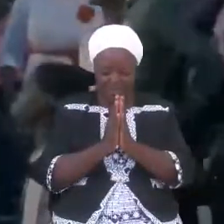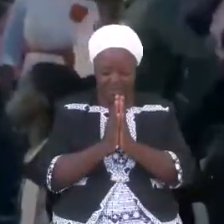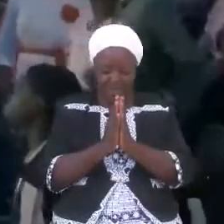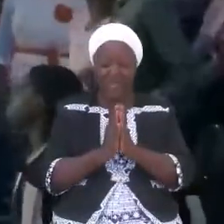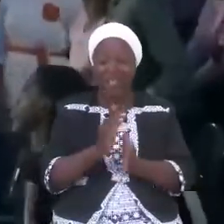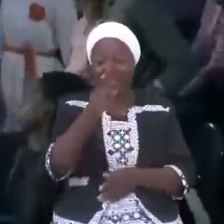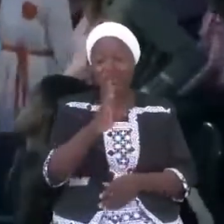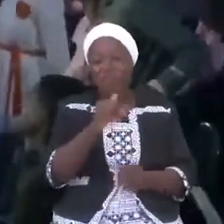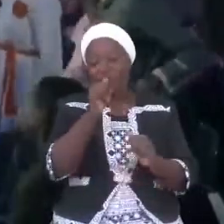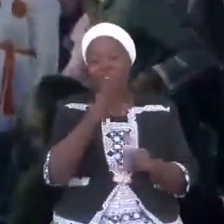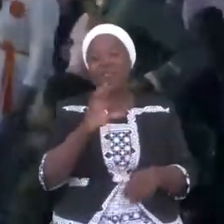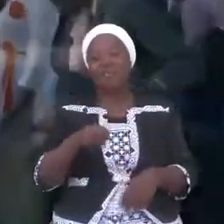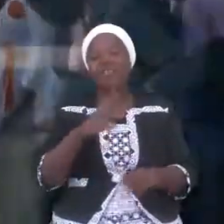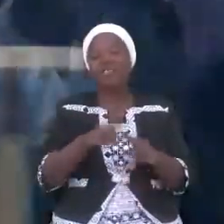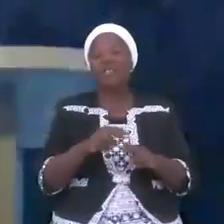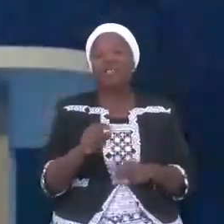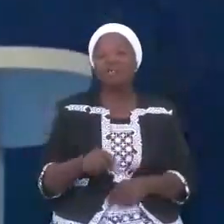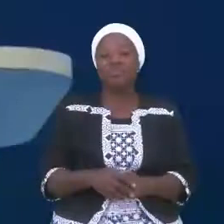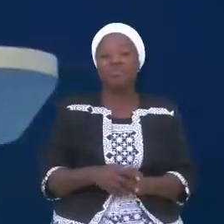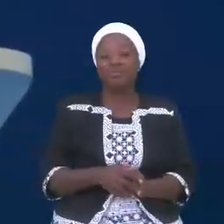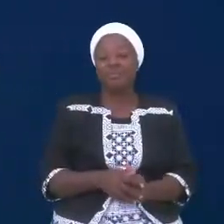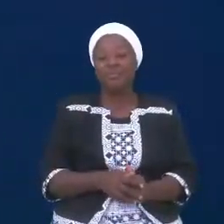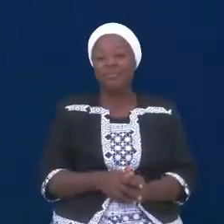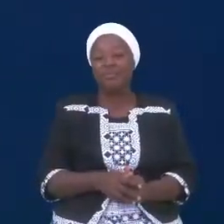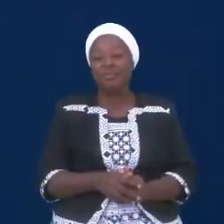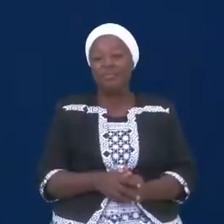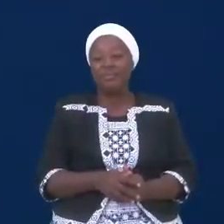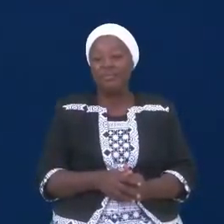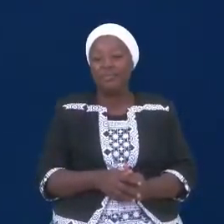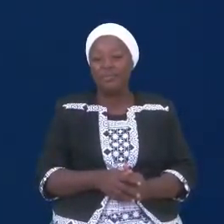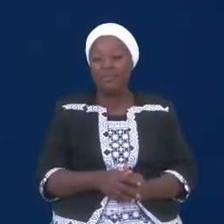God bless you. You can sit down.